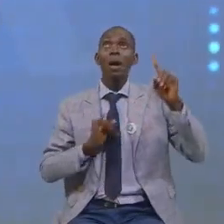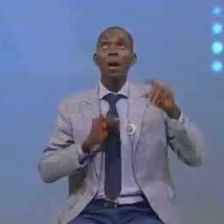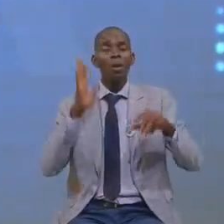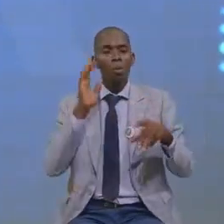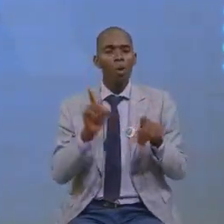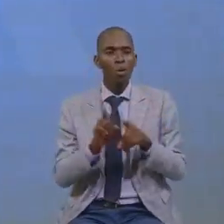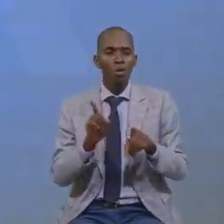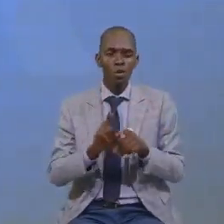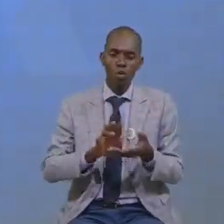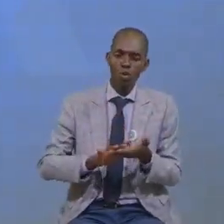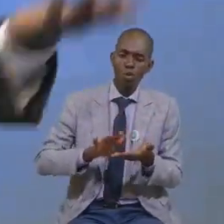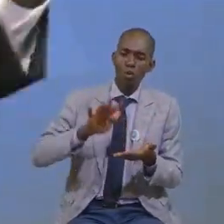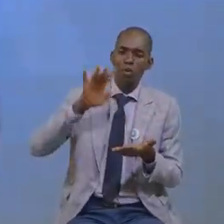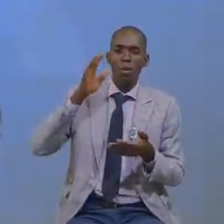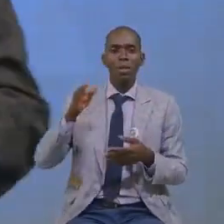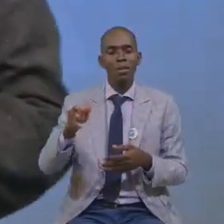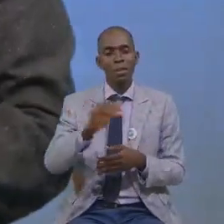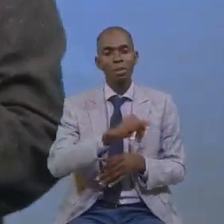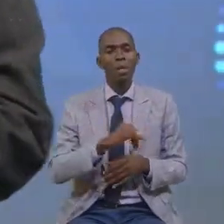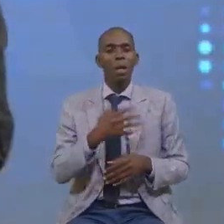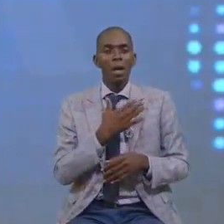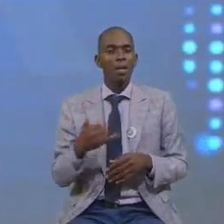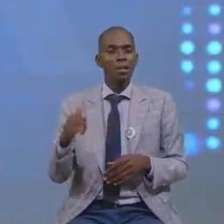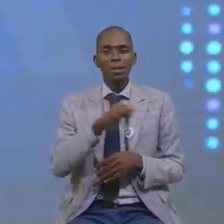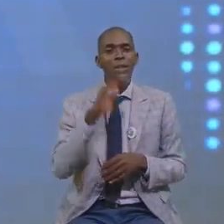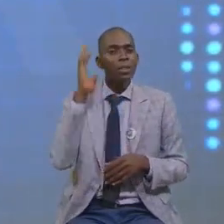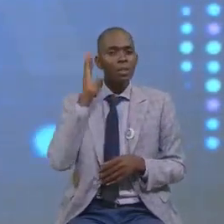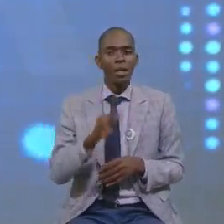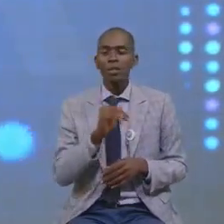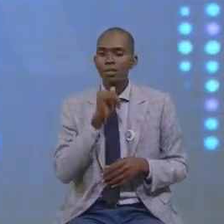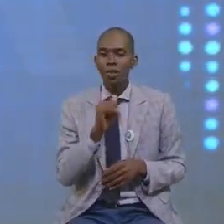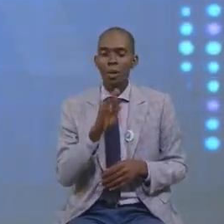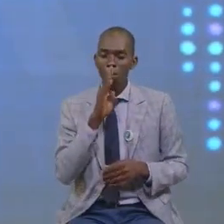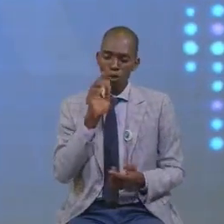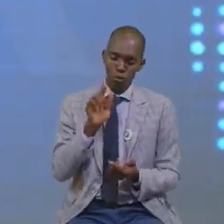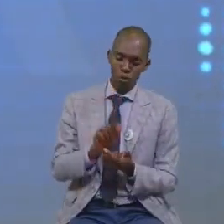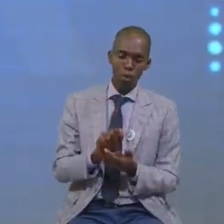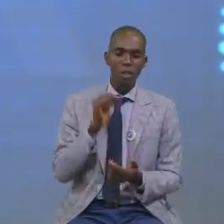glorify them, and they shall not be small.